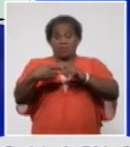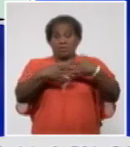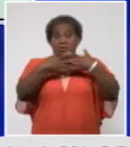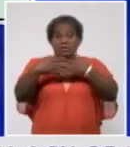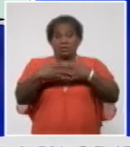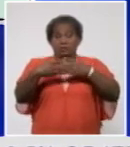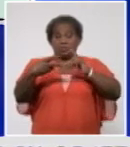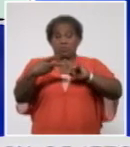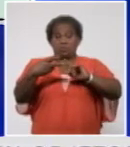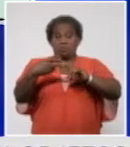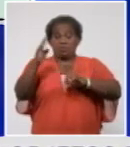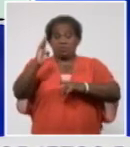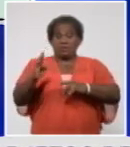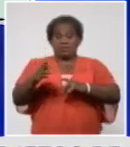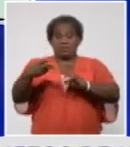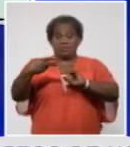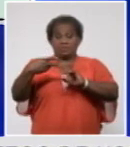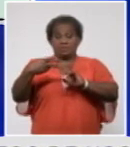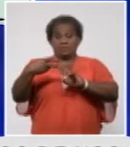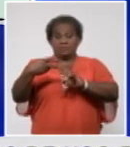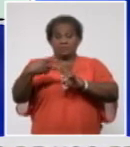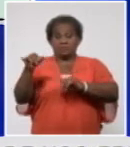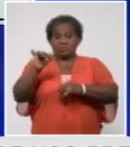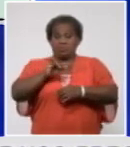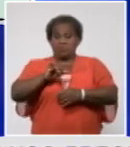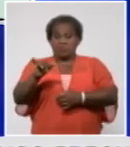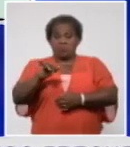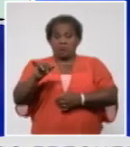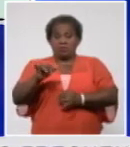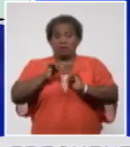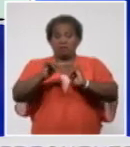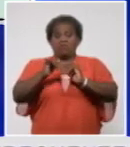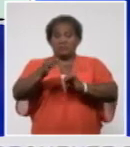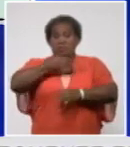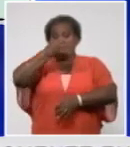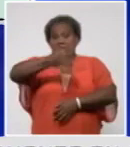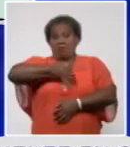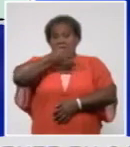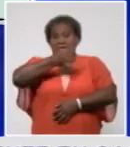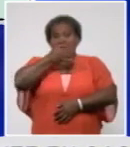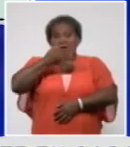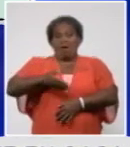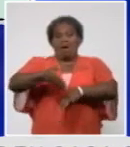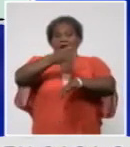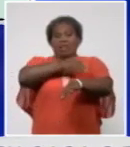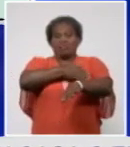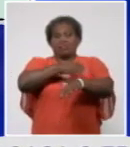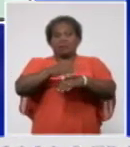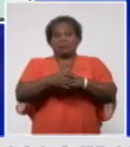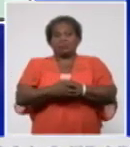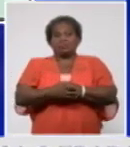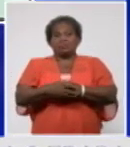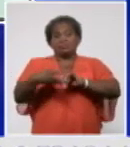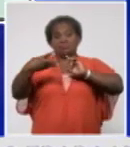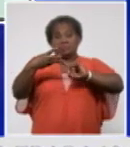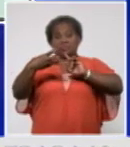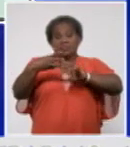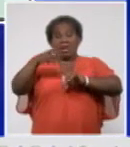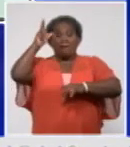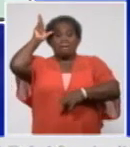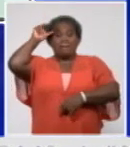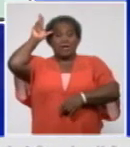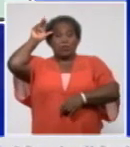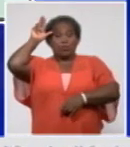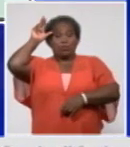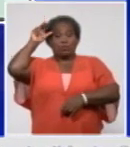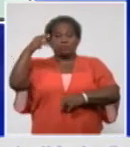Dominican Republic, and Panama. Regarding the amount of positive cases, Cuba is placed in the 21st position in the Americas